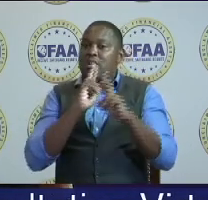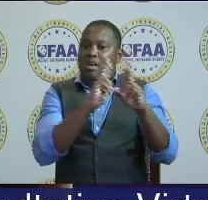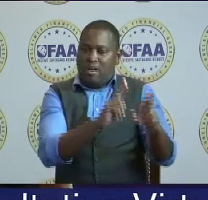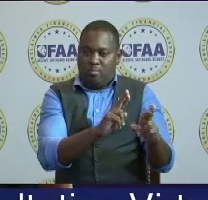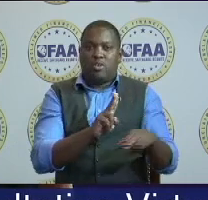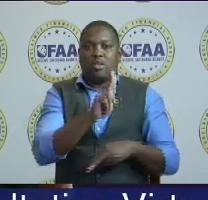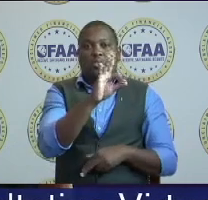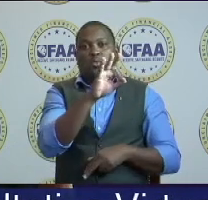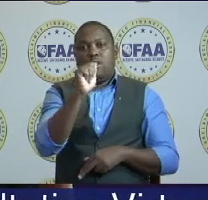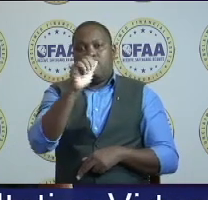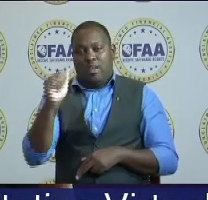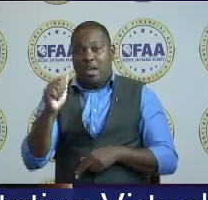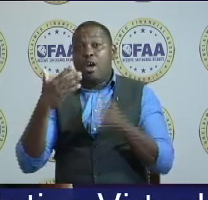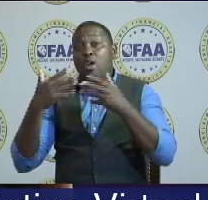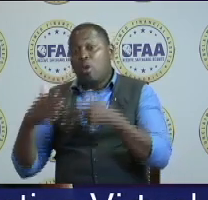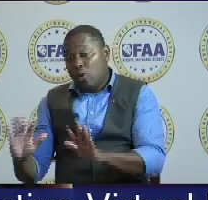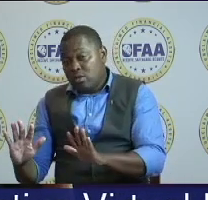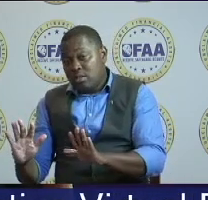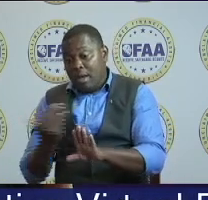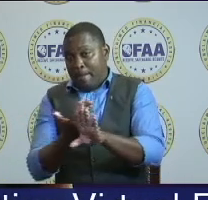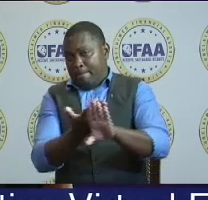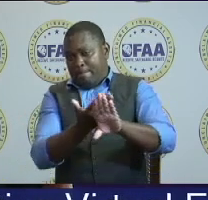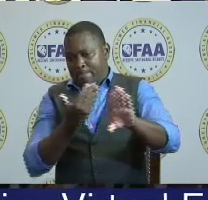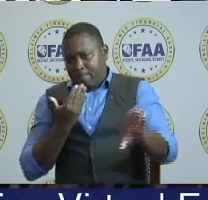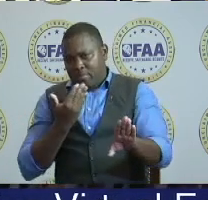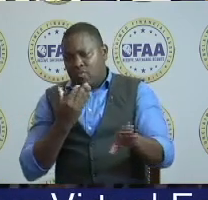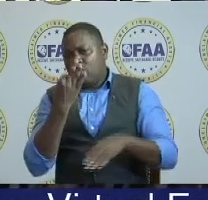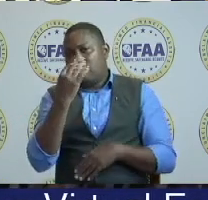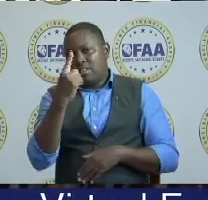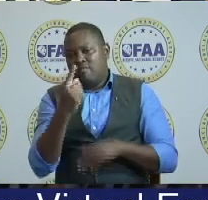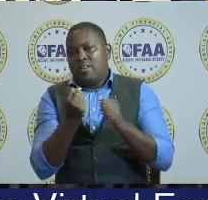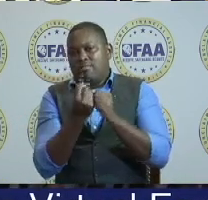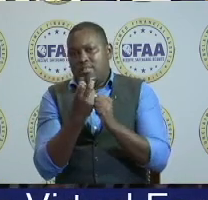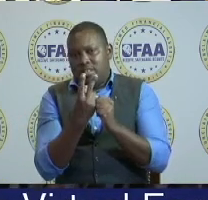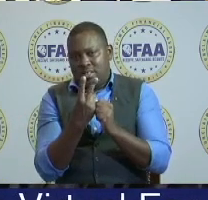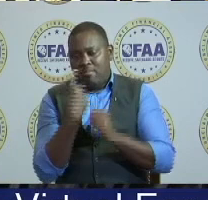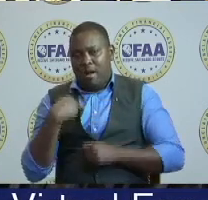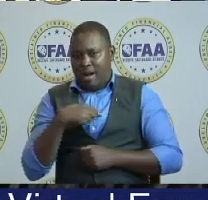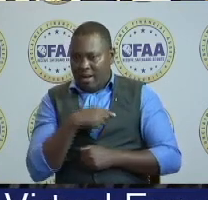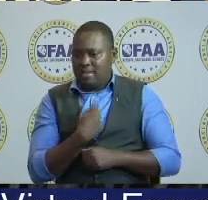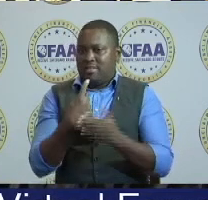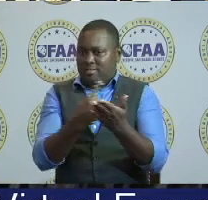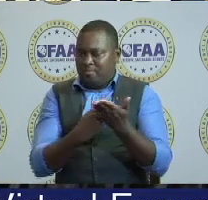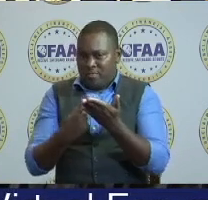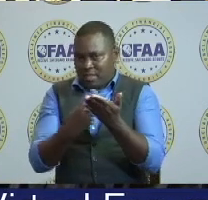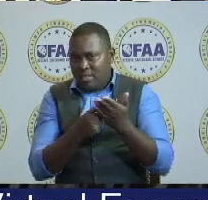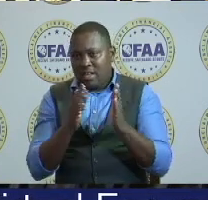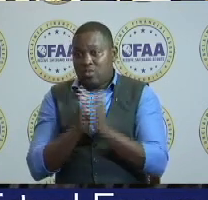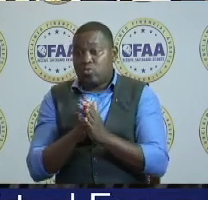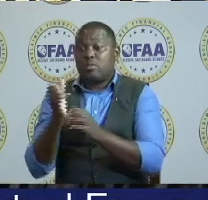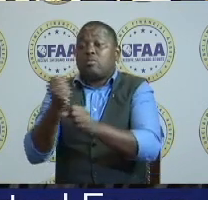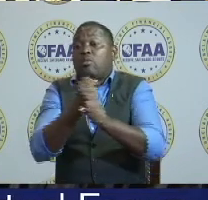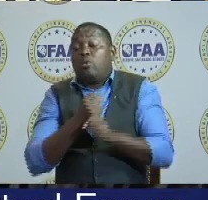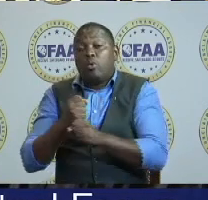as unclaimed, before 31st of December, we are engaging those specific holders and